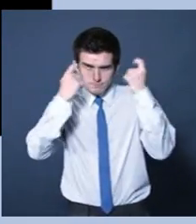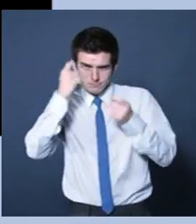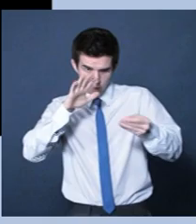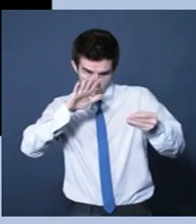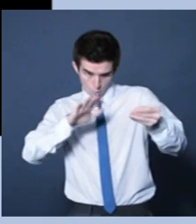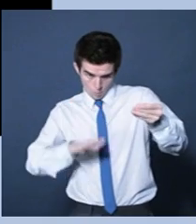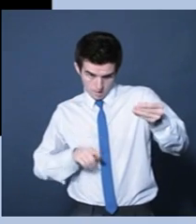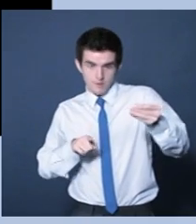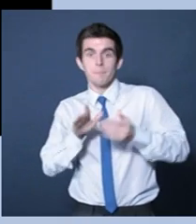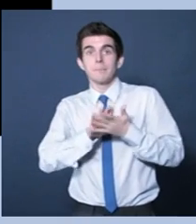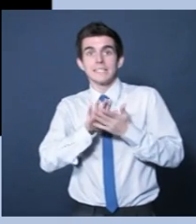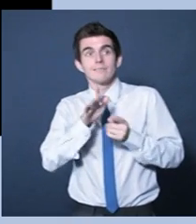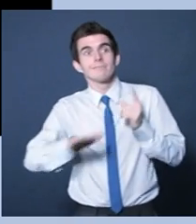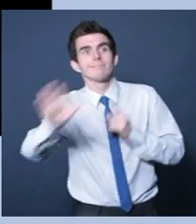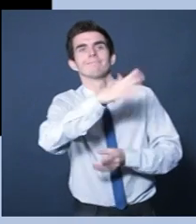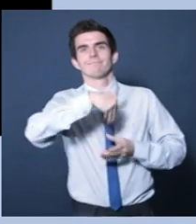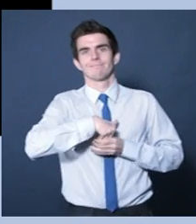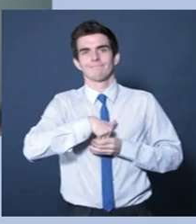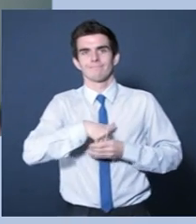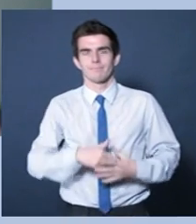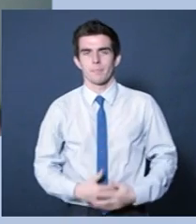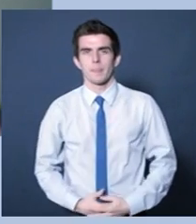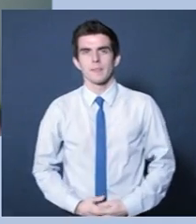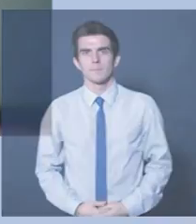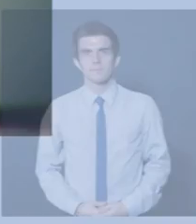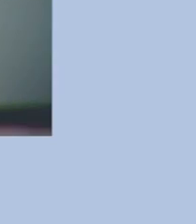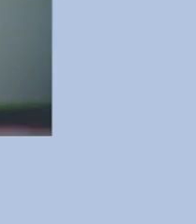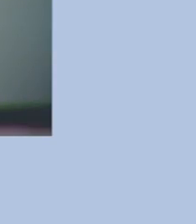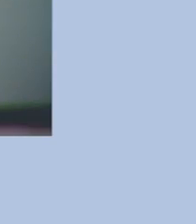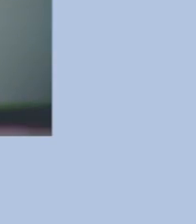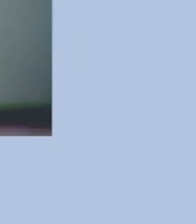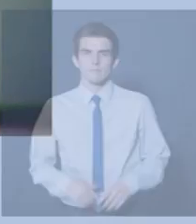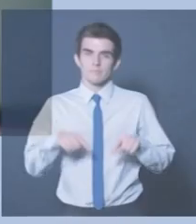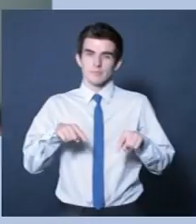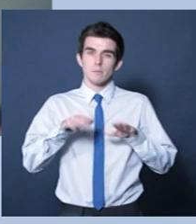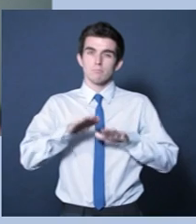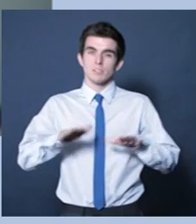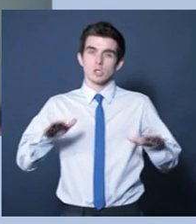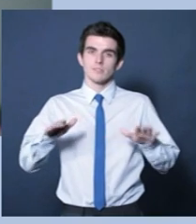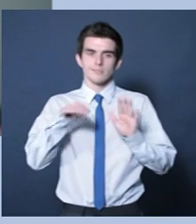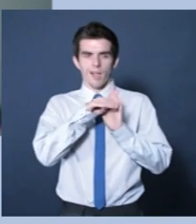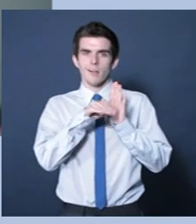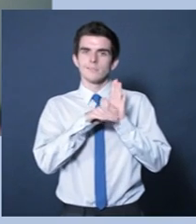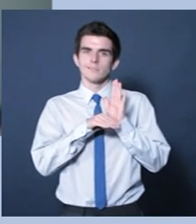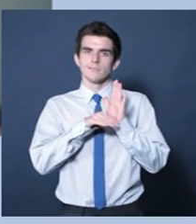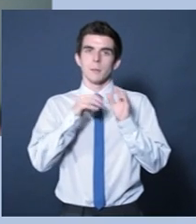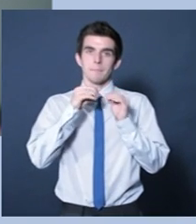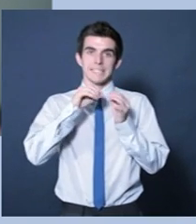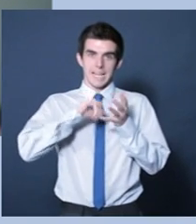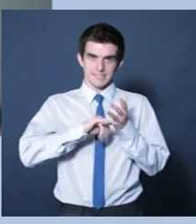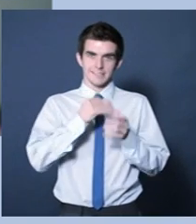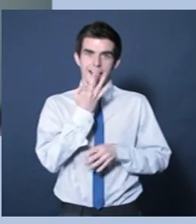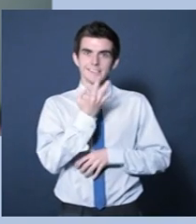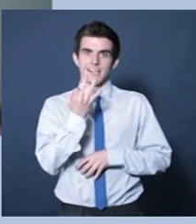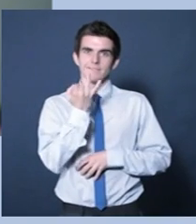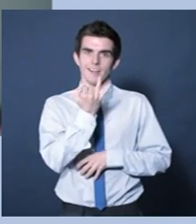considered, and so nobody's excluded in that way. British standard BS 8878 will be coming out later in the